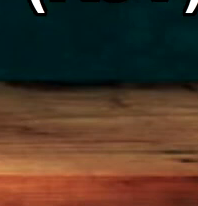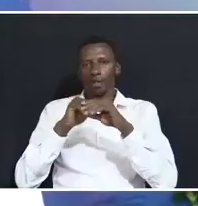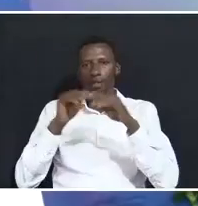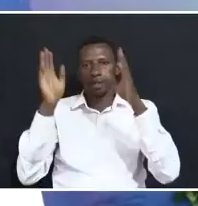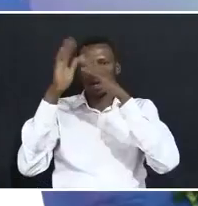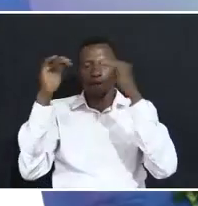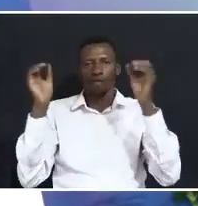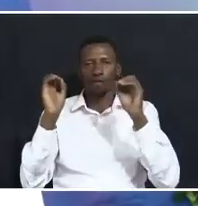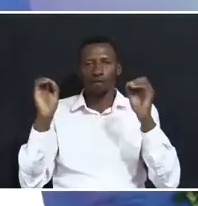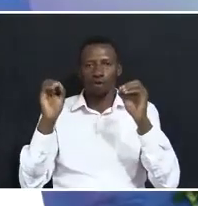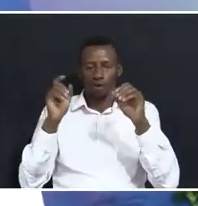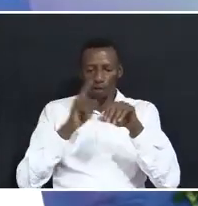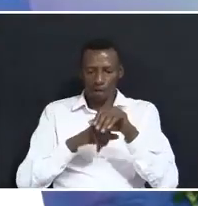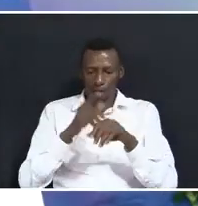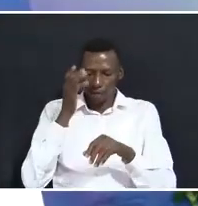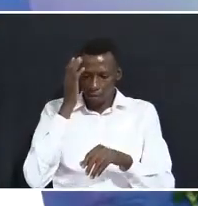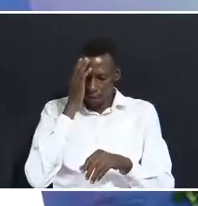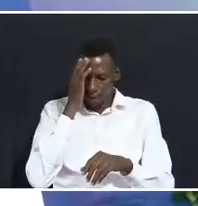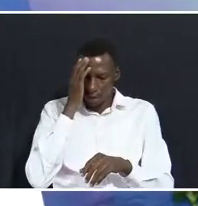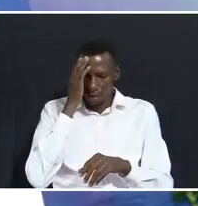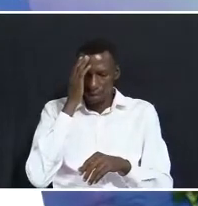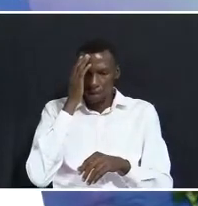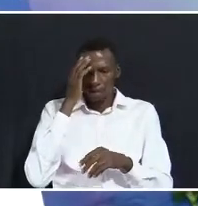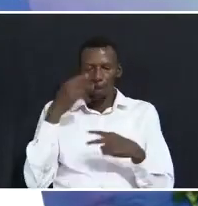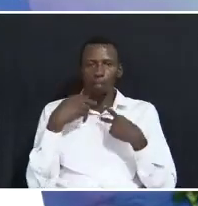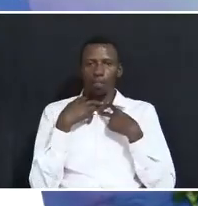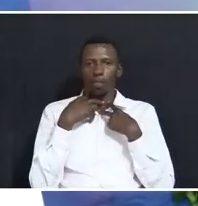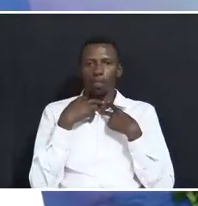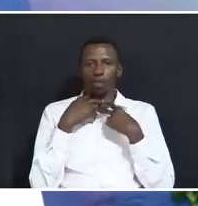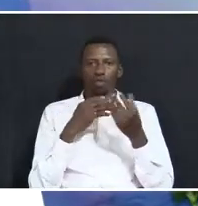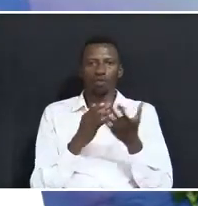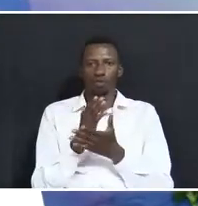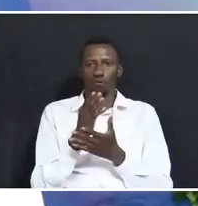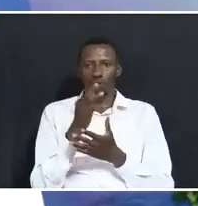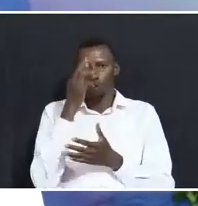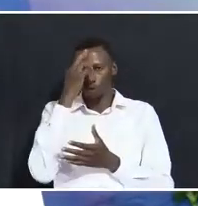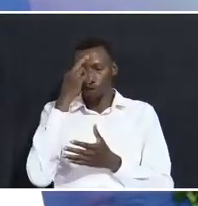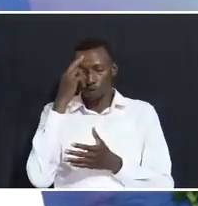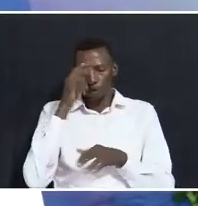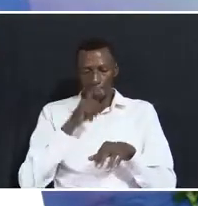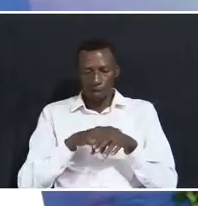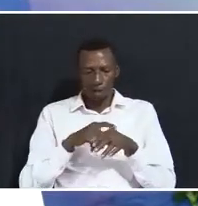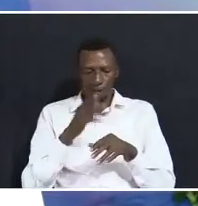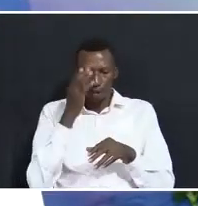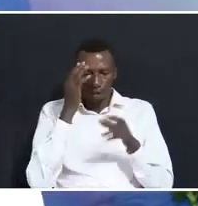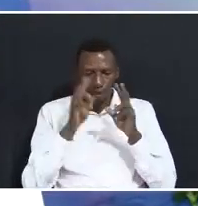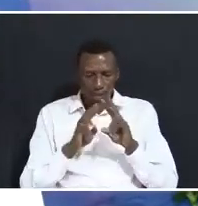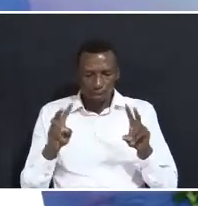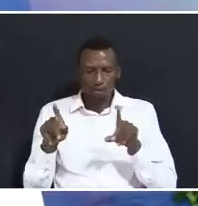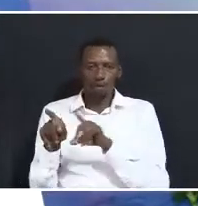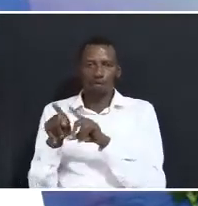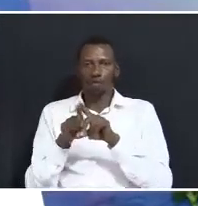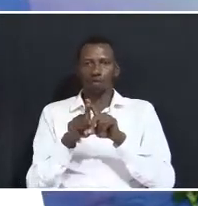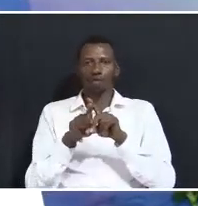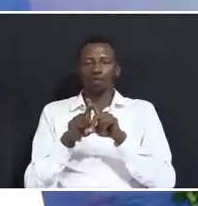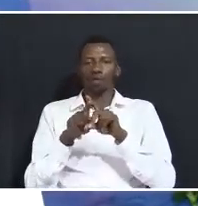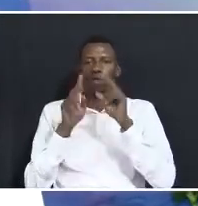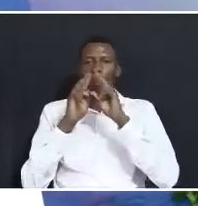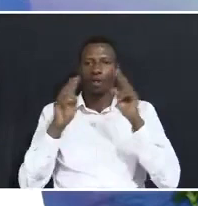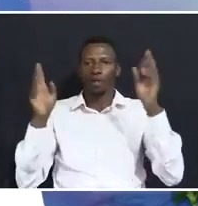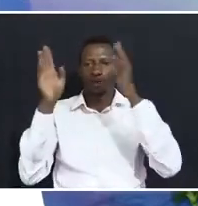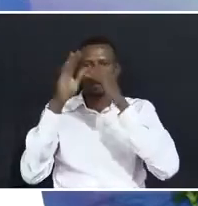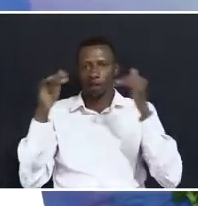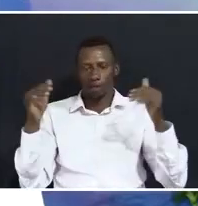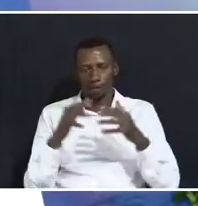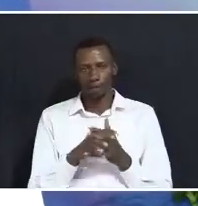And when peace in heaven is in heaven, there will also be glory in heaven. So whereas there is also that backdrop